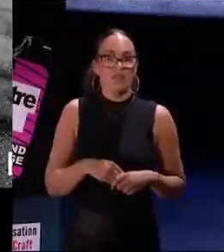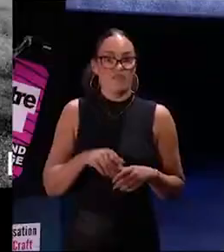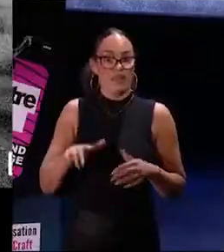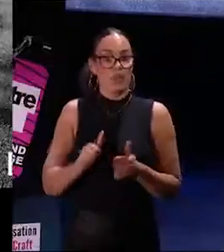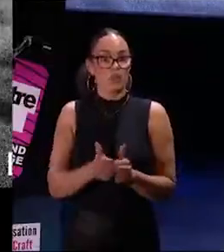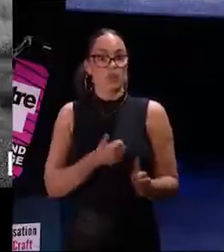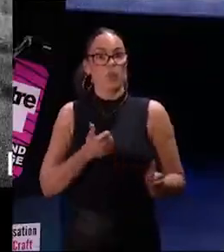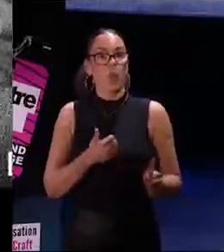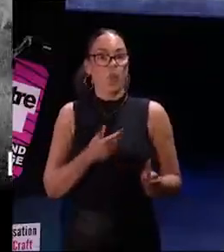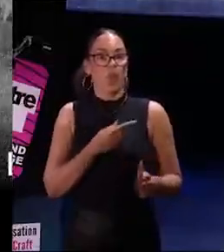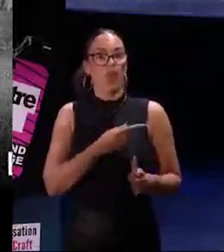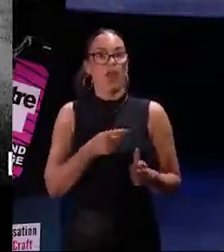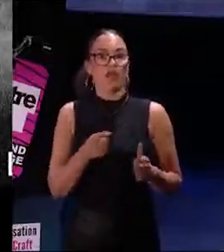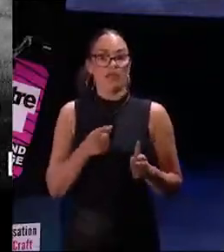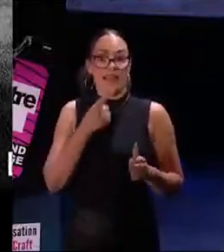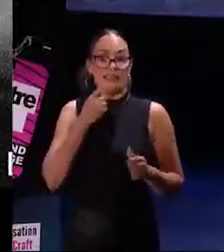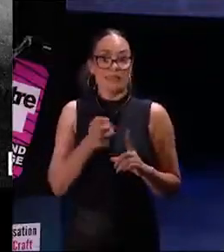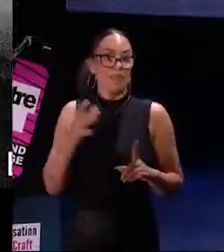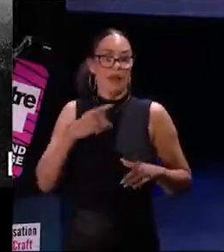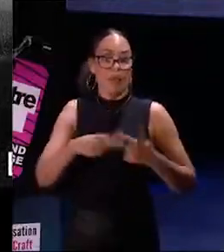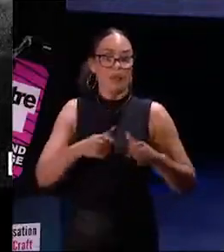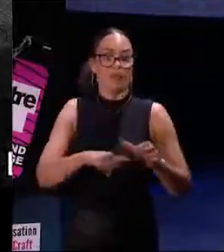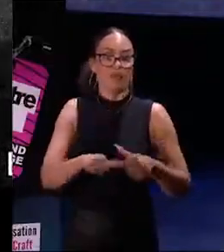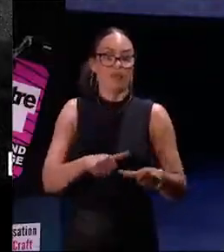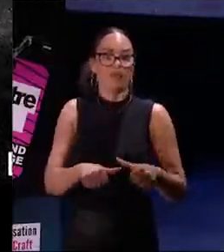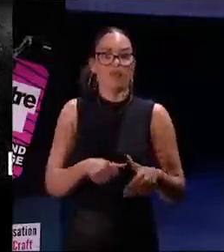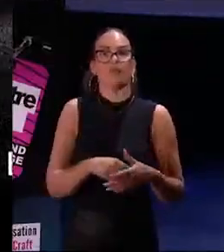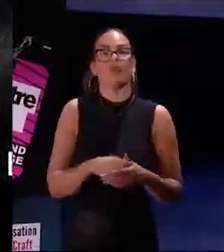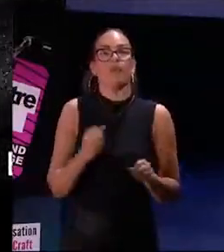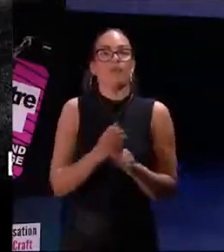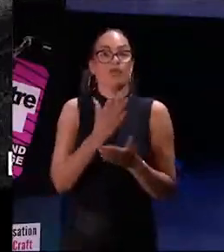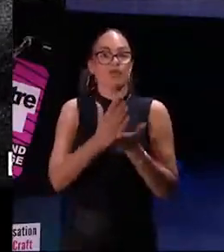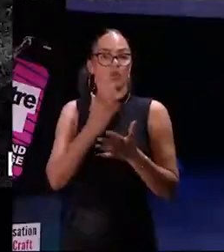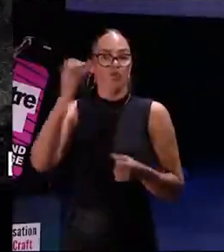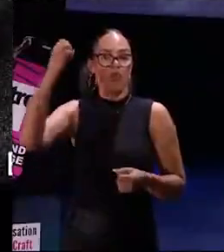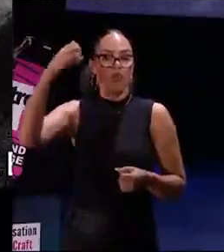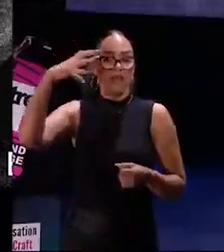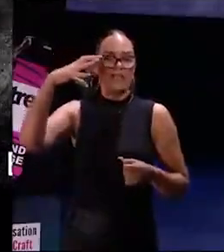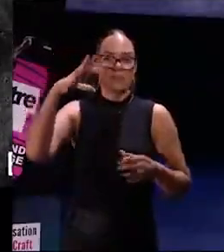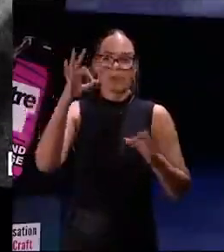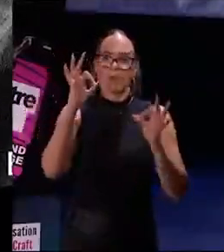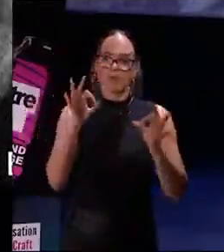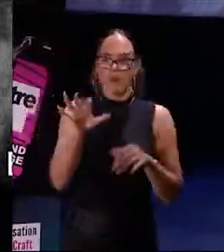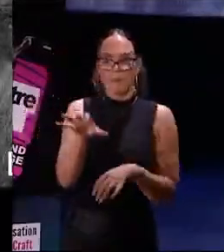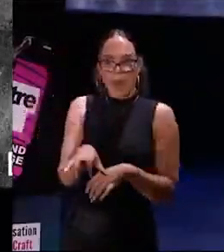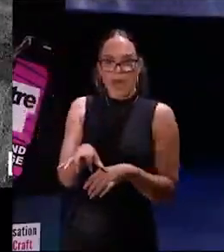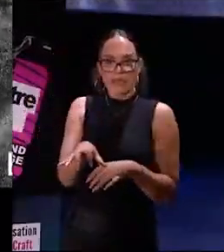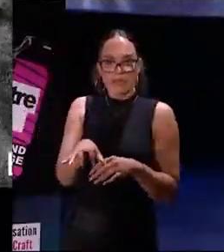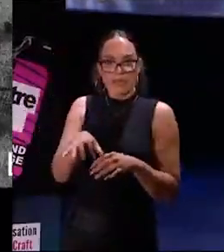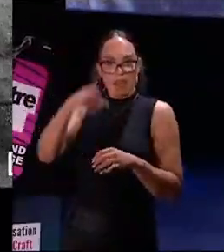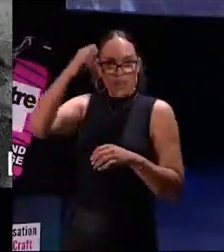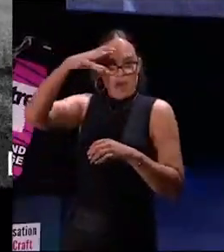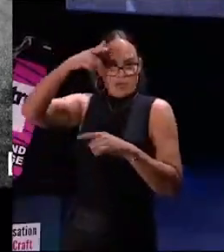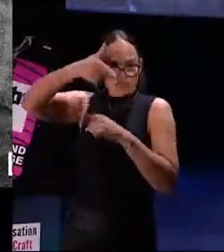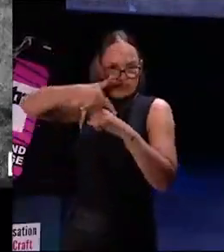to allow the lighting designers, A, to speed up the process, but also to ensure that you have the light in exactly the right place, pointing in exactly the right